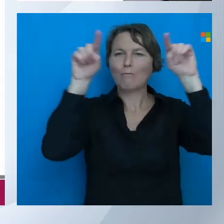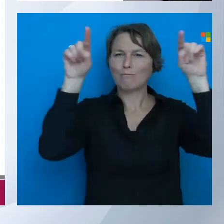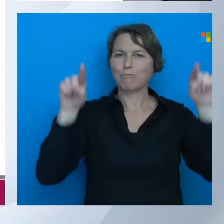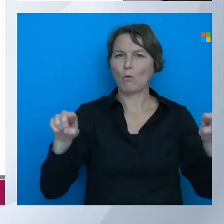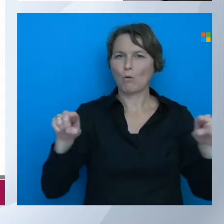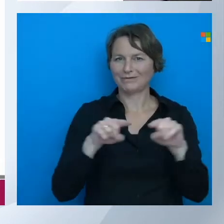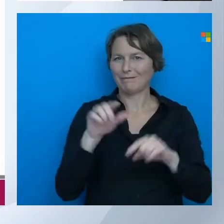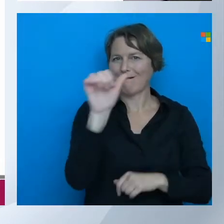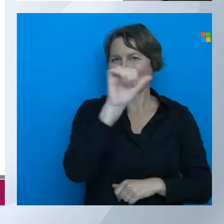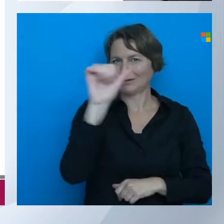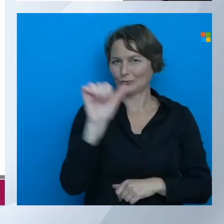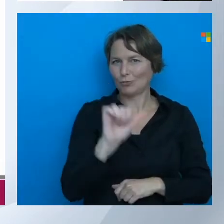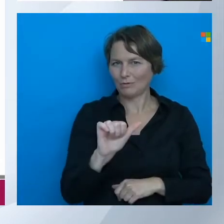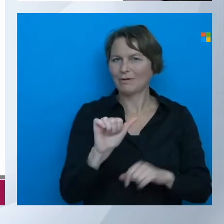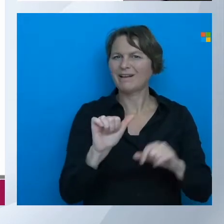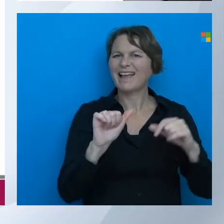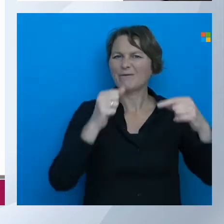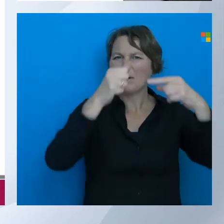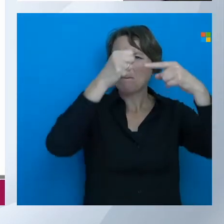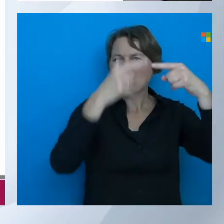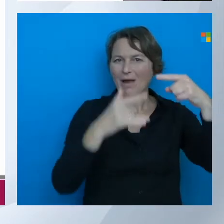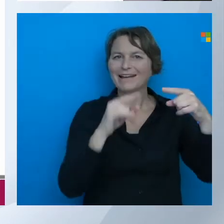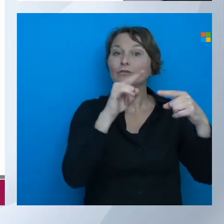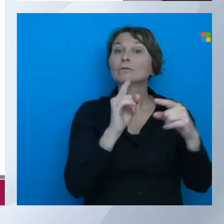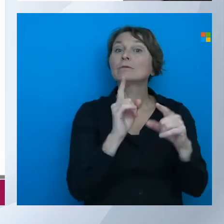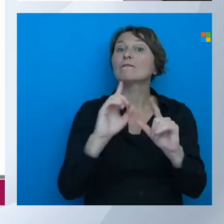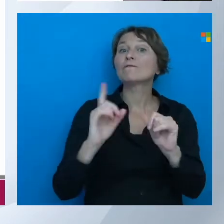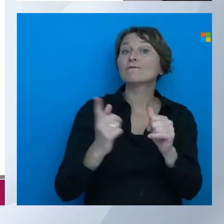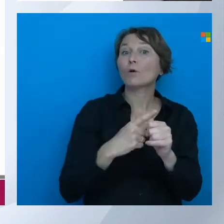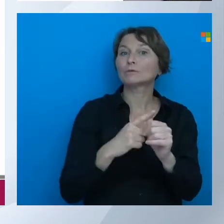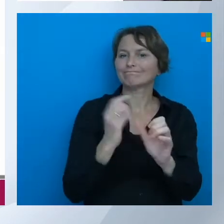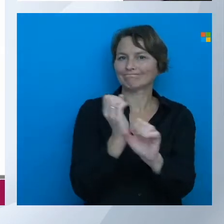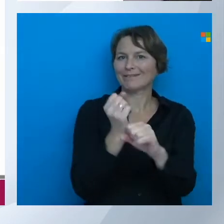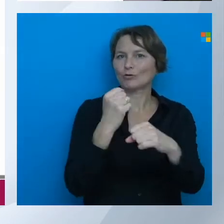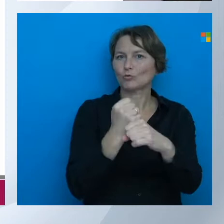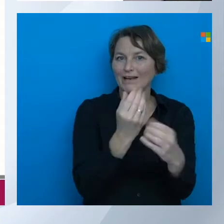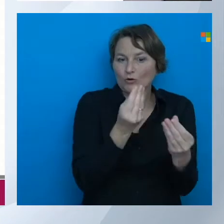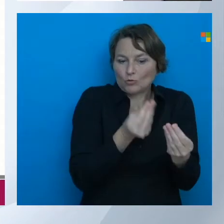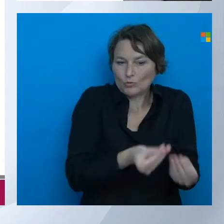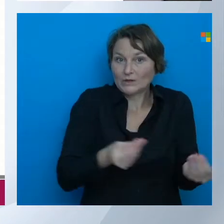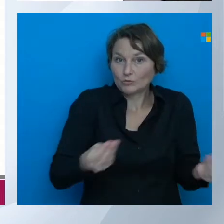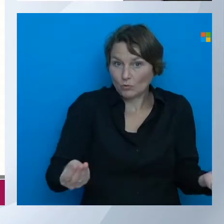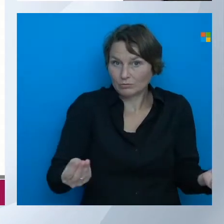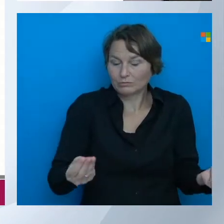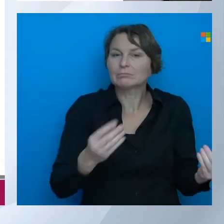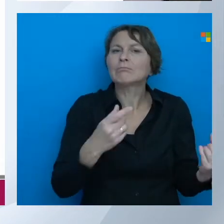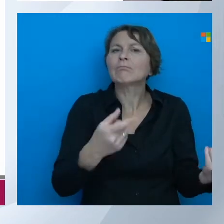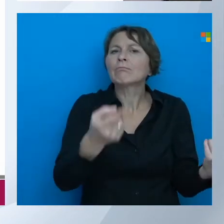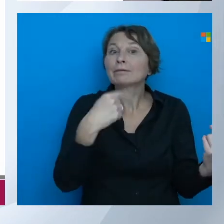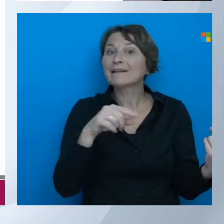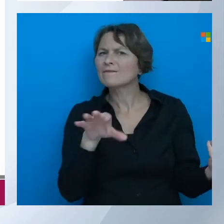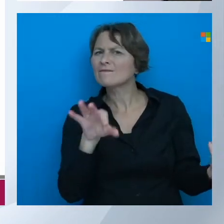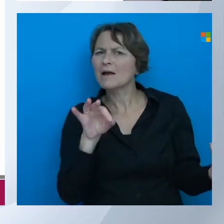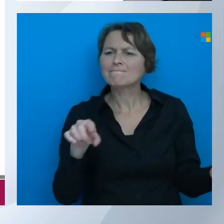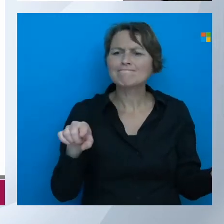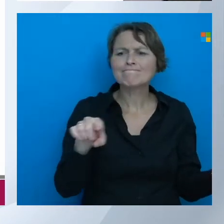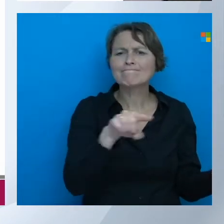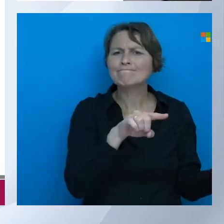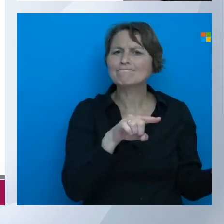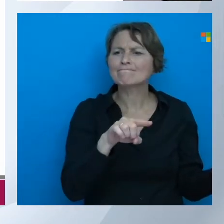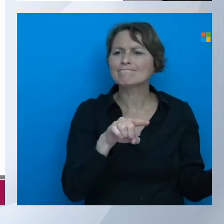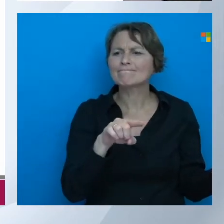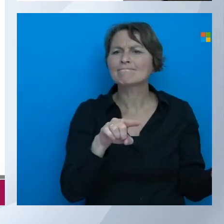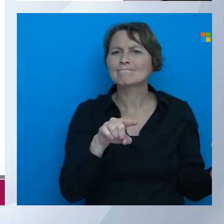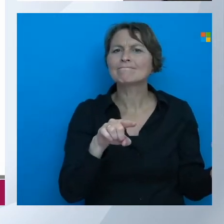menu to create a resource, find that resource that you want to deploy within the Azure